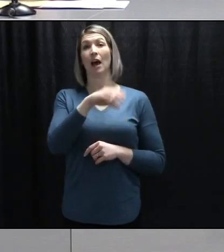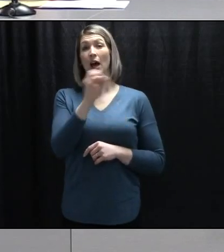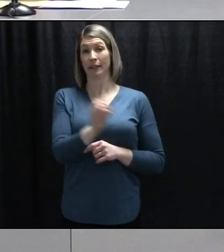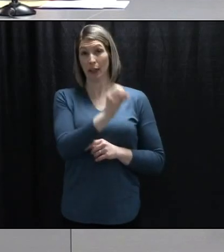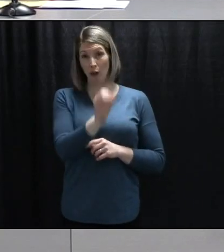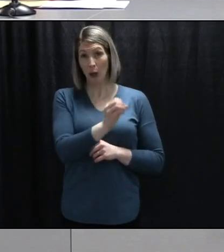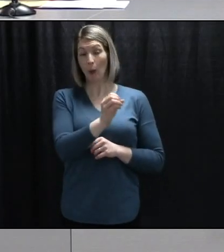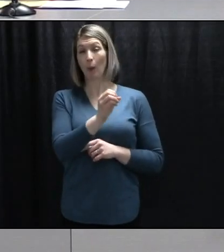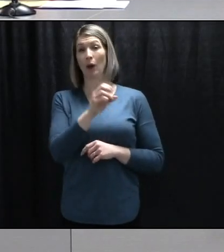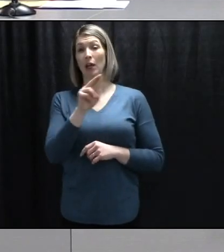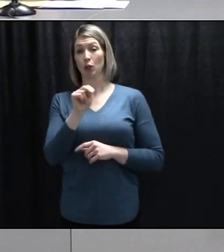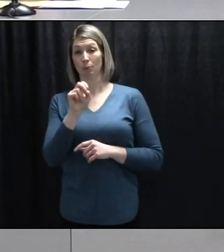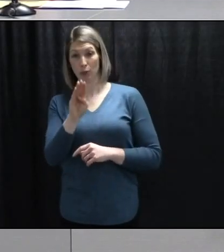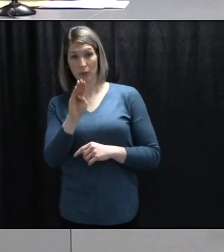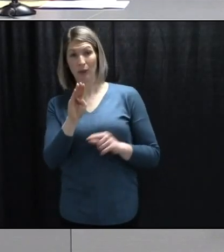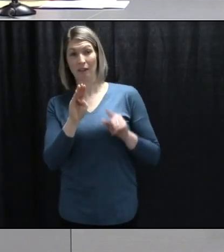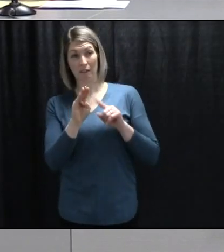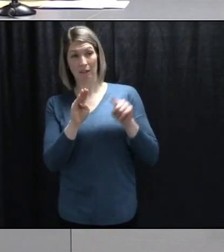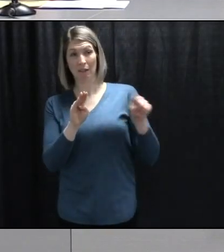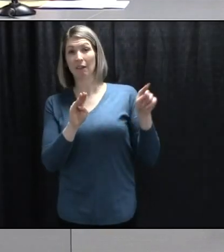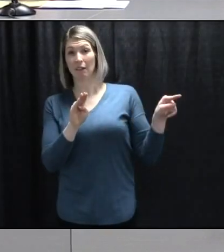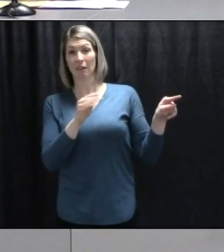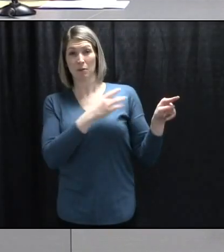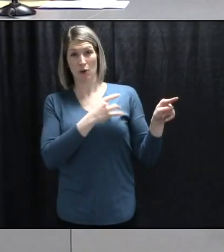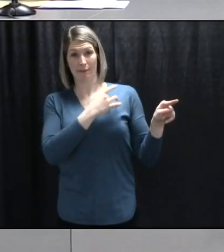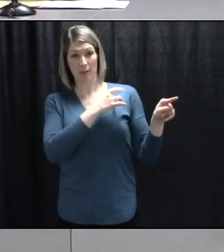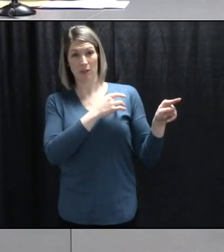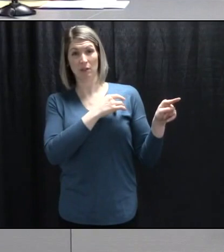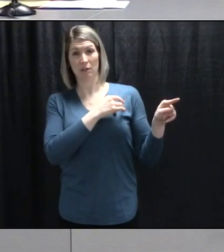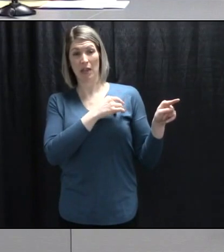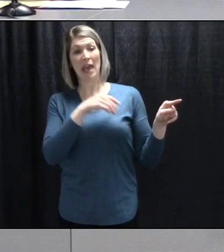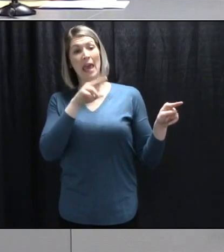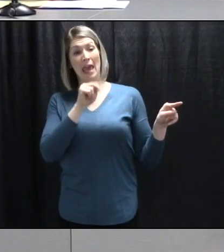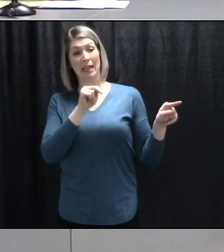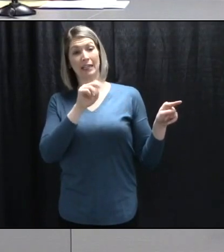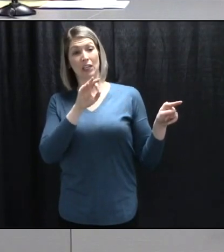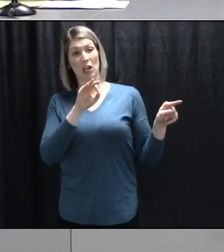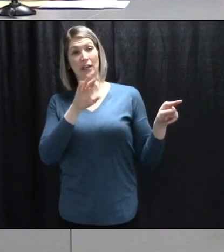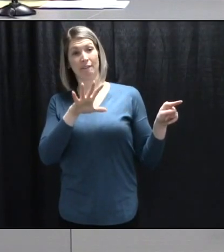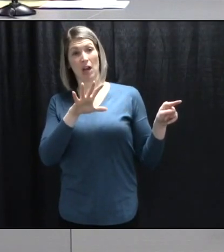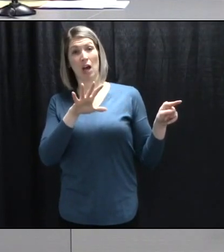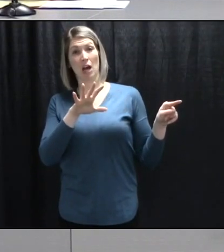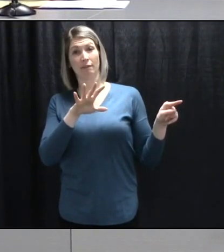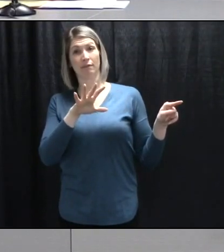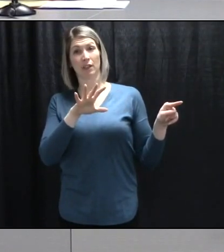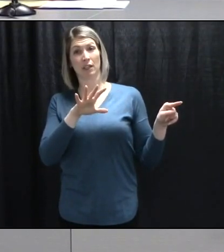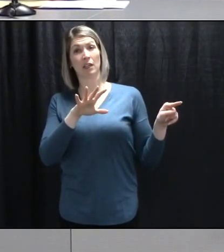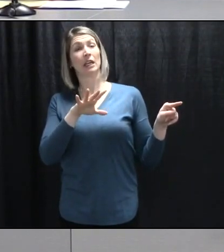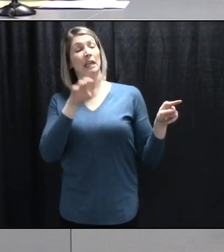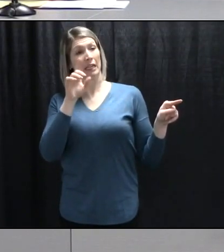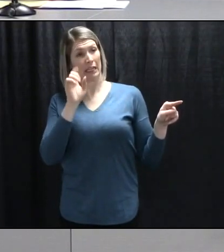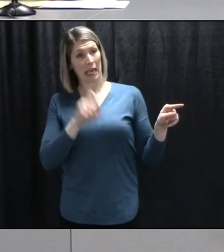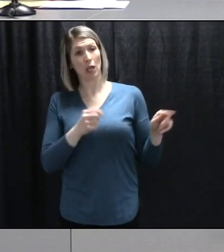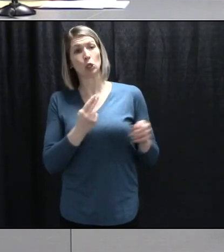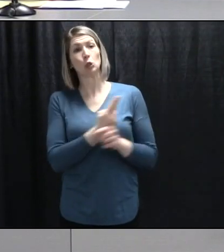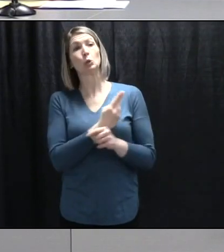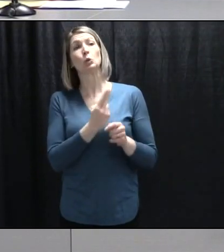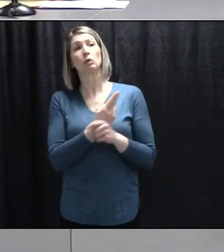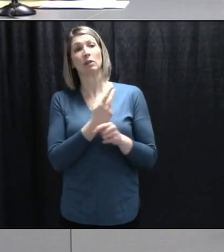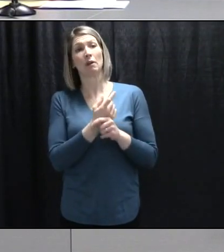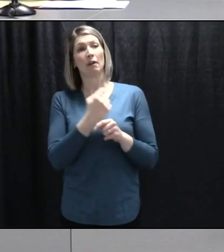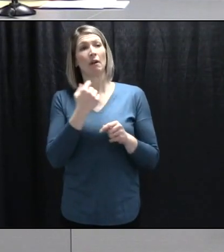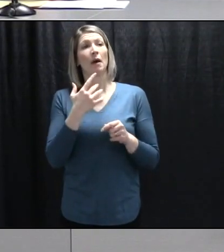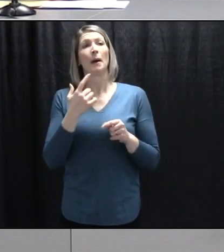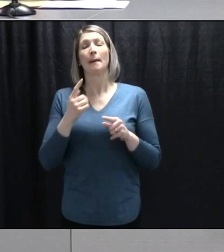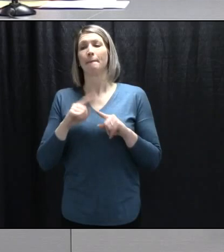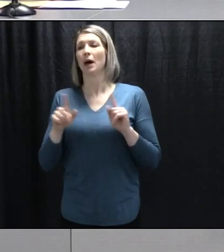Alberta, the N95 masks, if RNs feel the need to use them, can, and in hot spots like COVID-19 units, ERs,